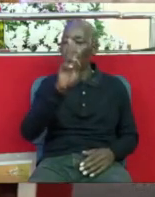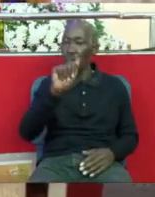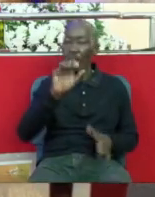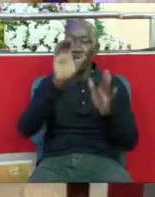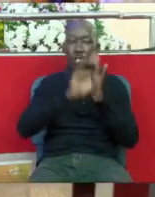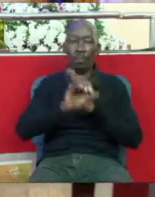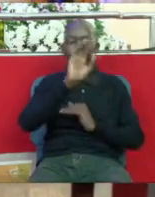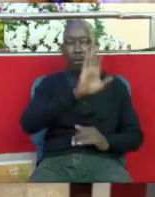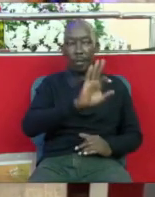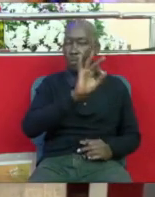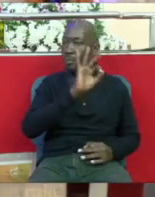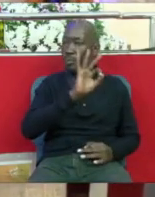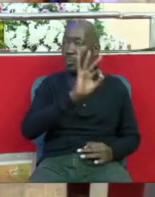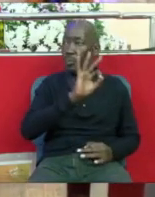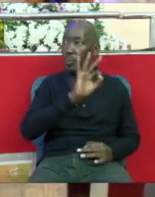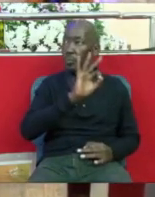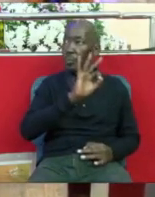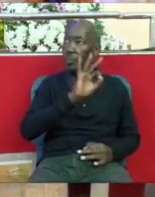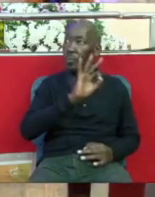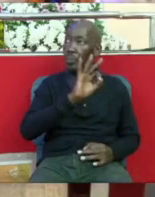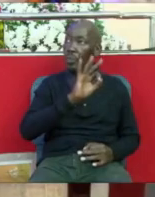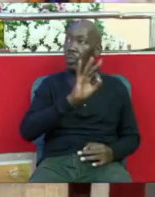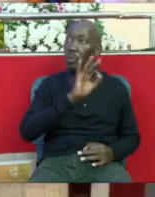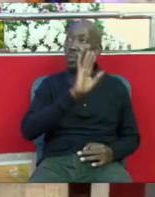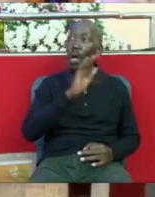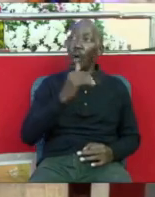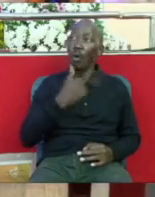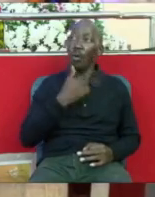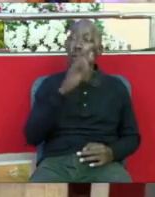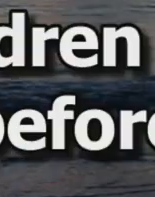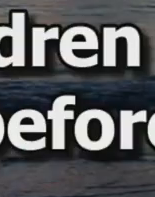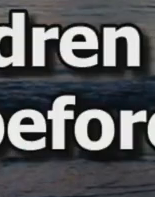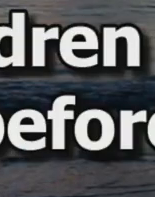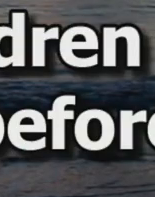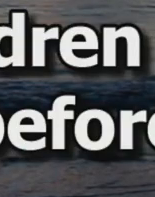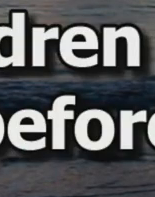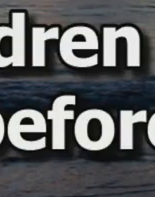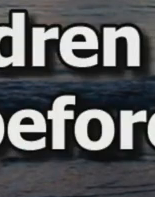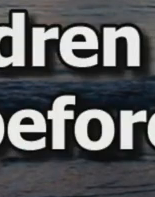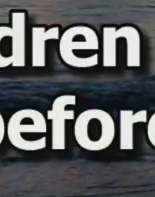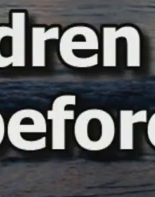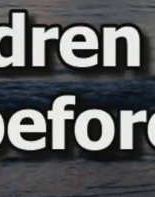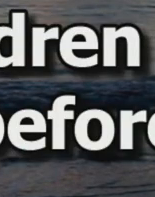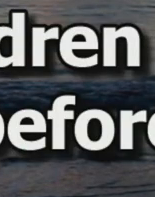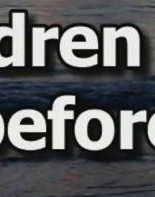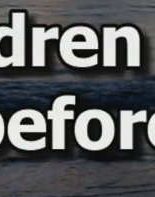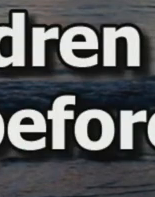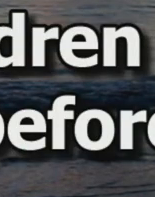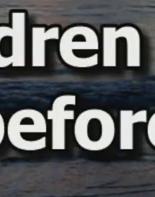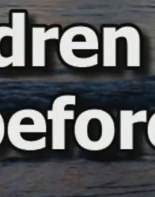chapter 3. Mlango wa 3. And I hope we'll have the from verse 1 to verse 8. Kuanzia mstari wa kwanza mpaka wa 8.